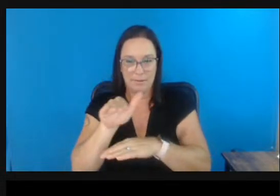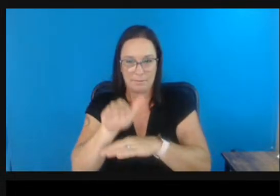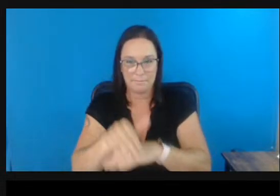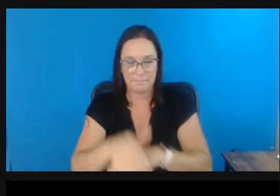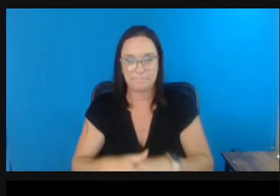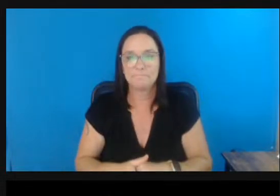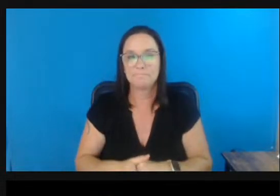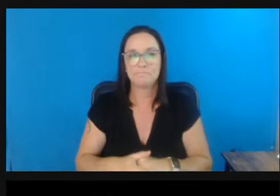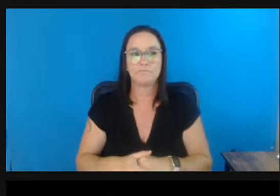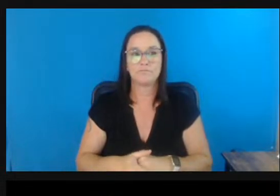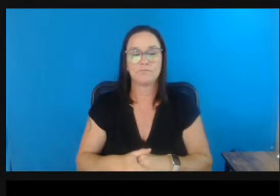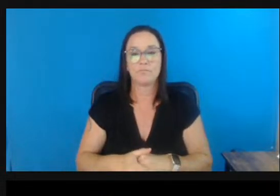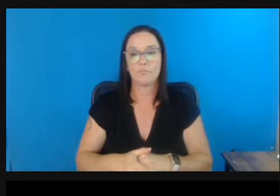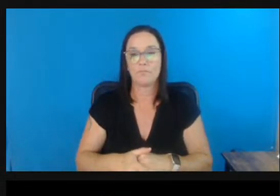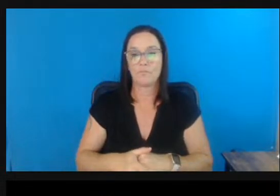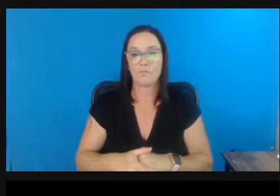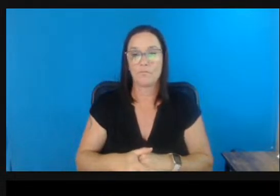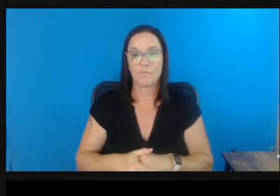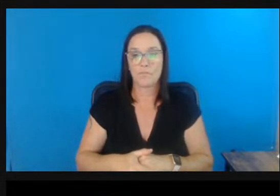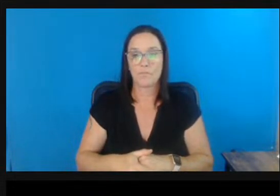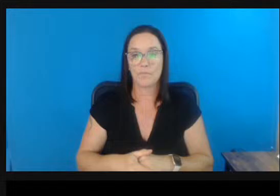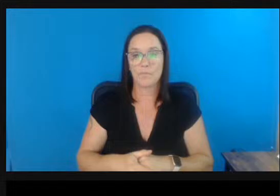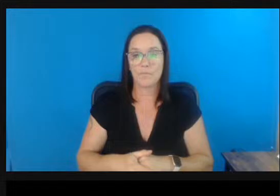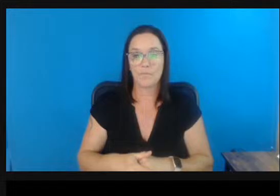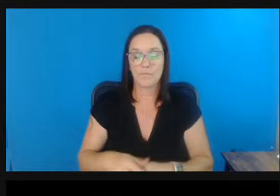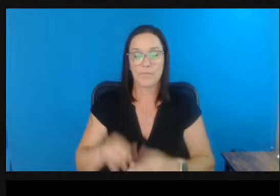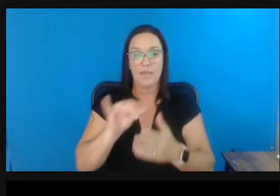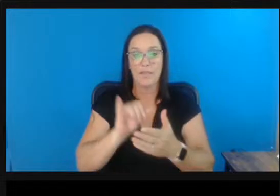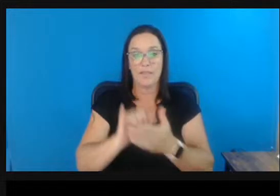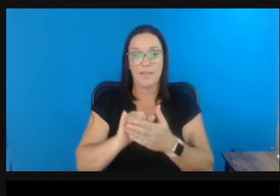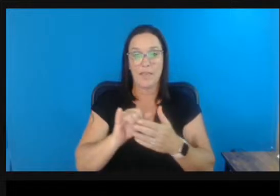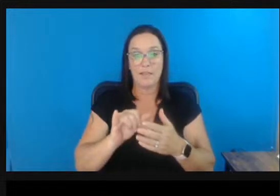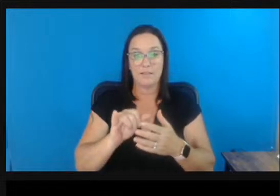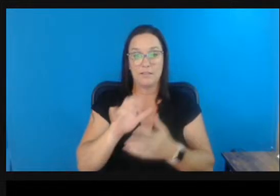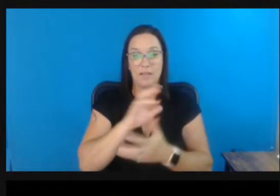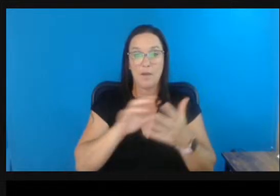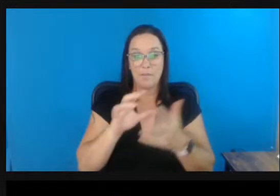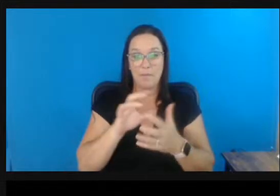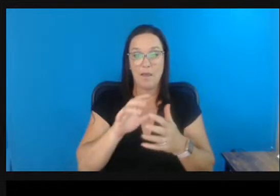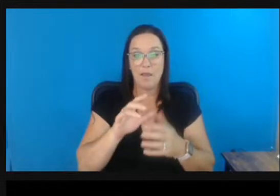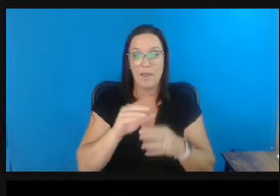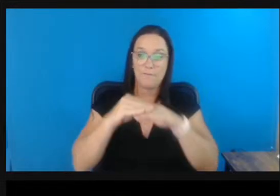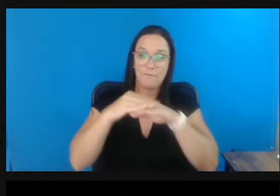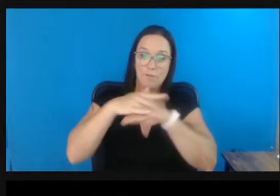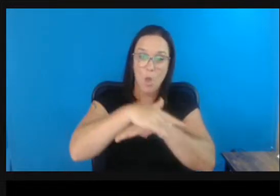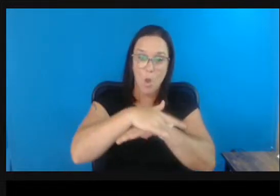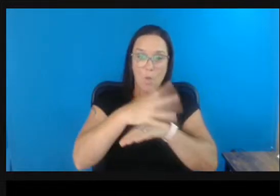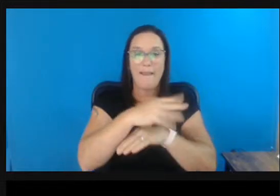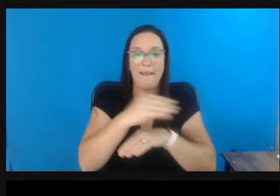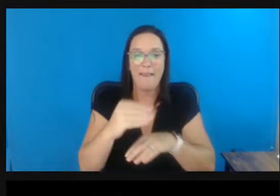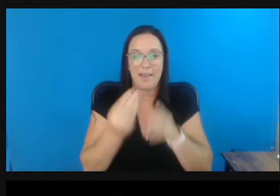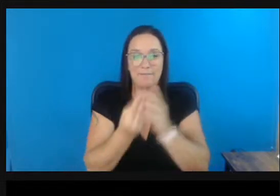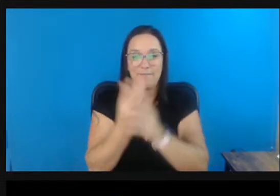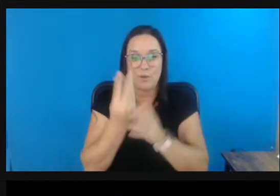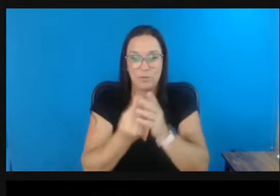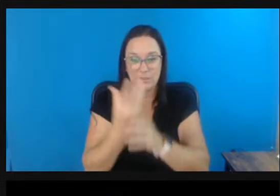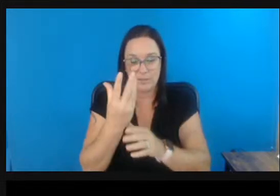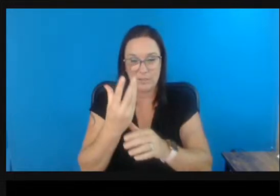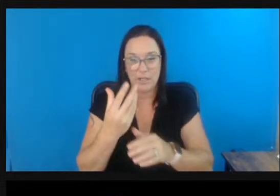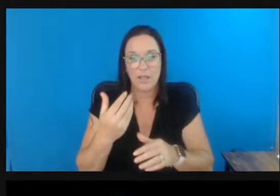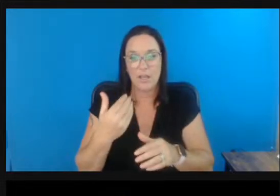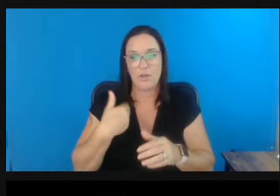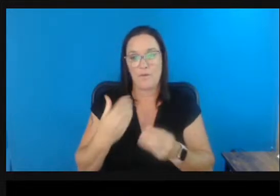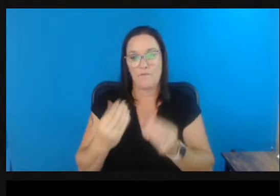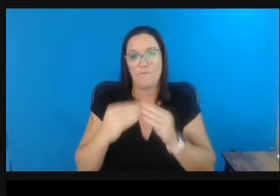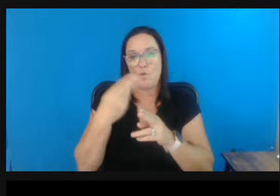So there is our combined lava flows and fountain duration, and you can see that we are on a